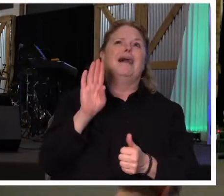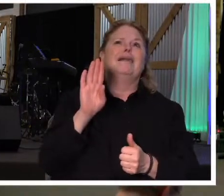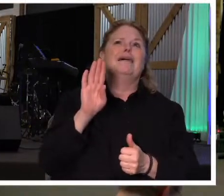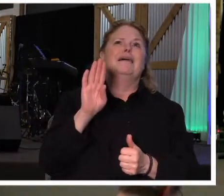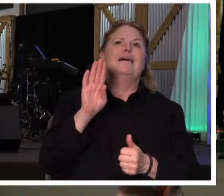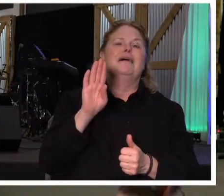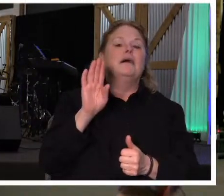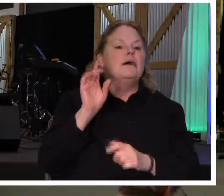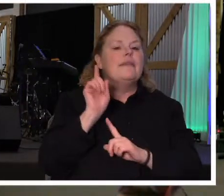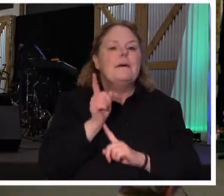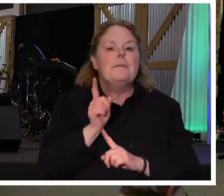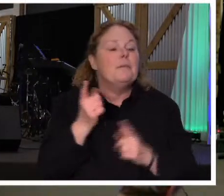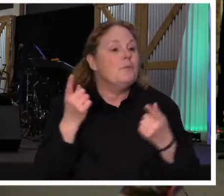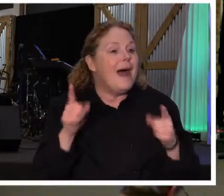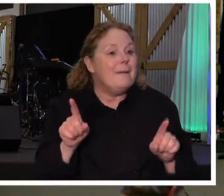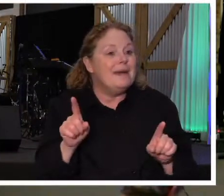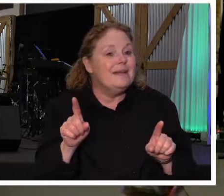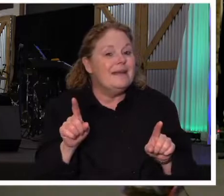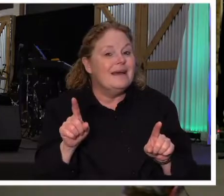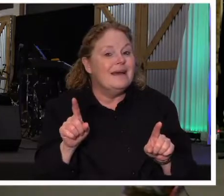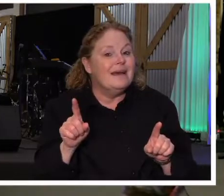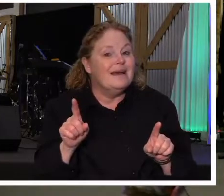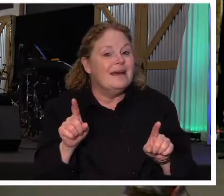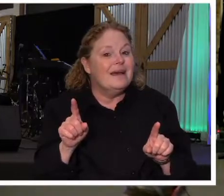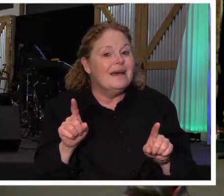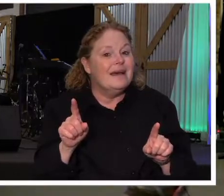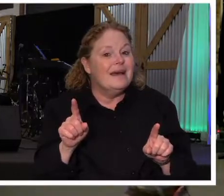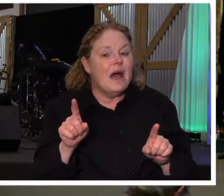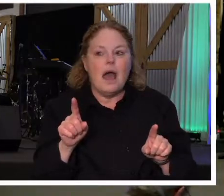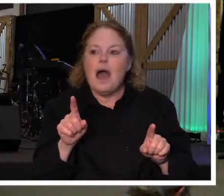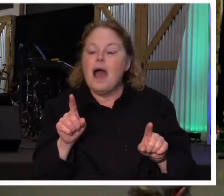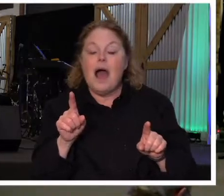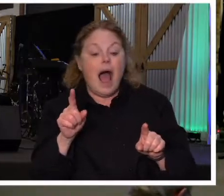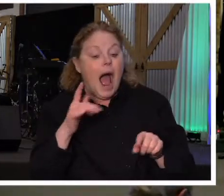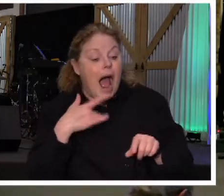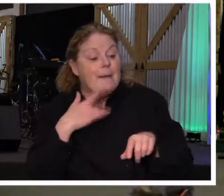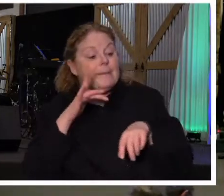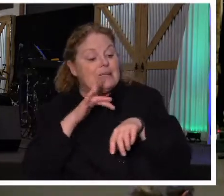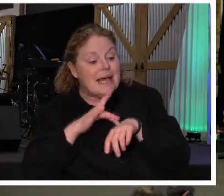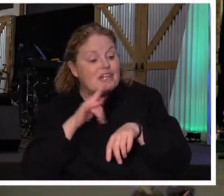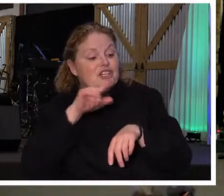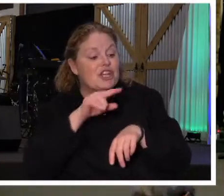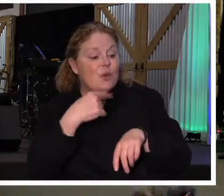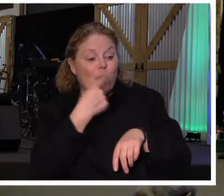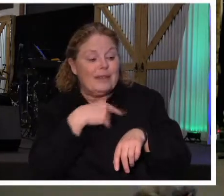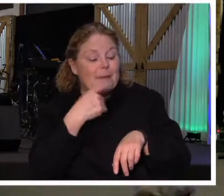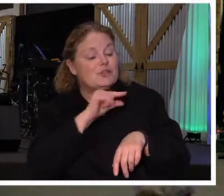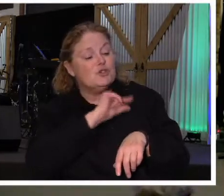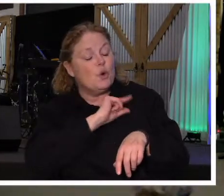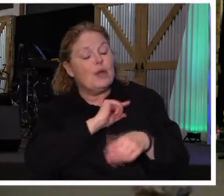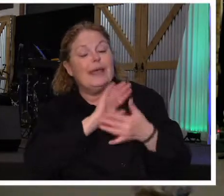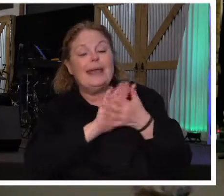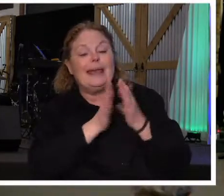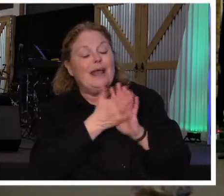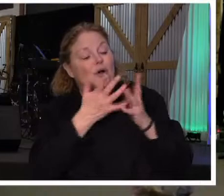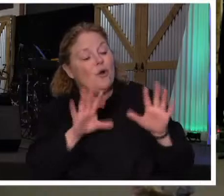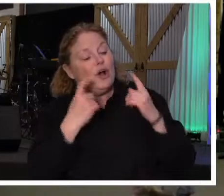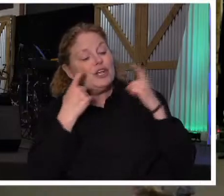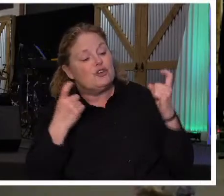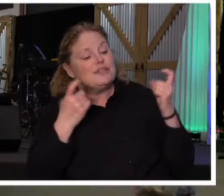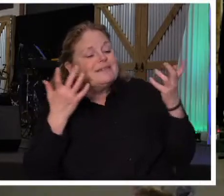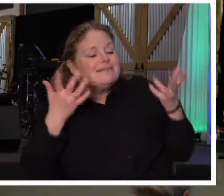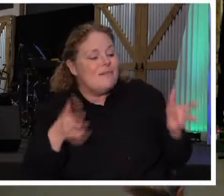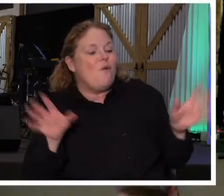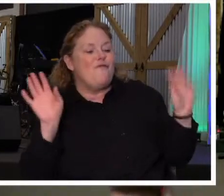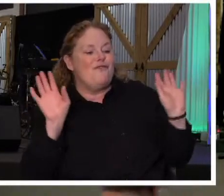moment, the word of pardon comes and it says, see, this has touched your lips and your guilt is taken away and your sin is atoned for.